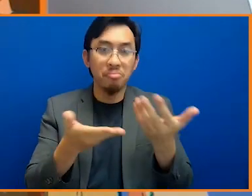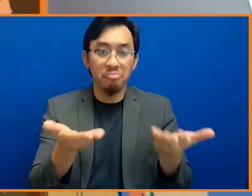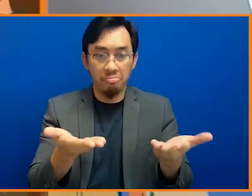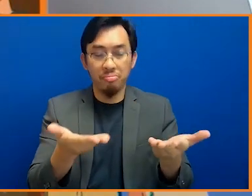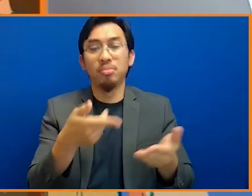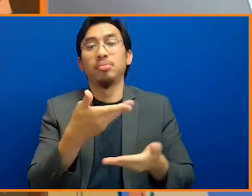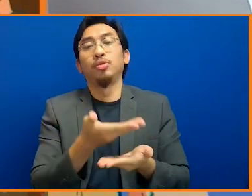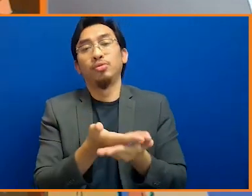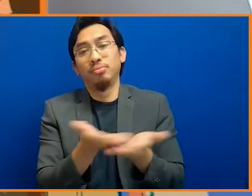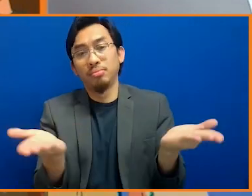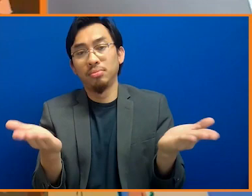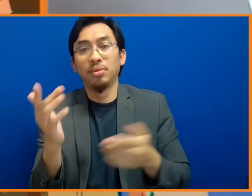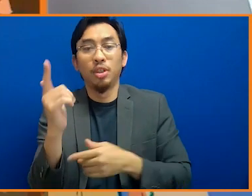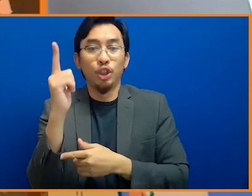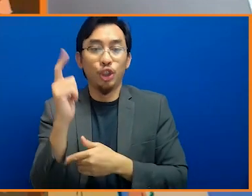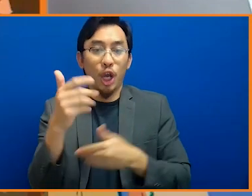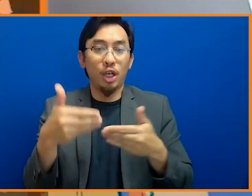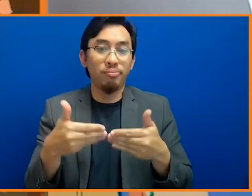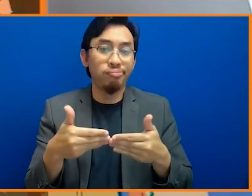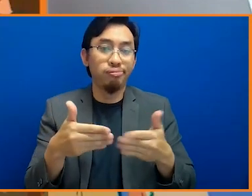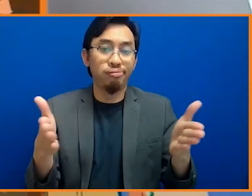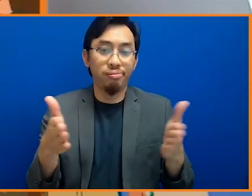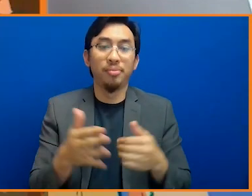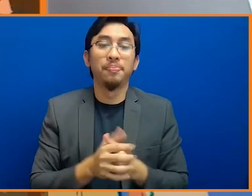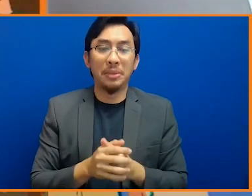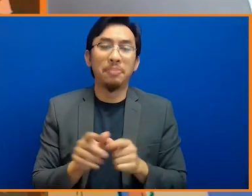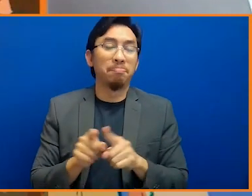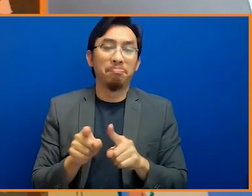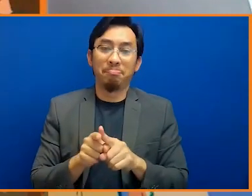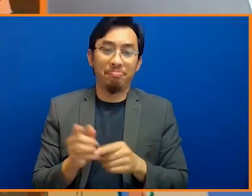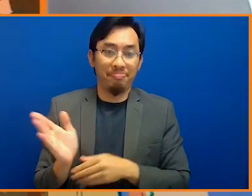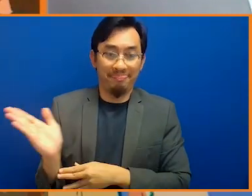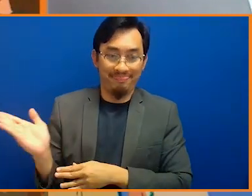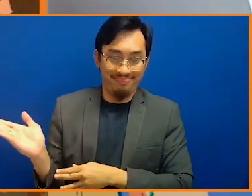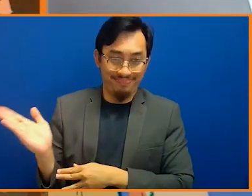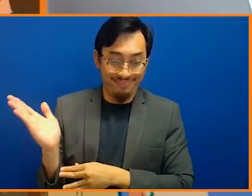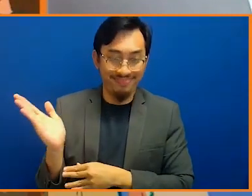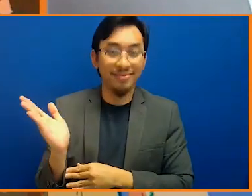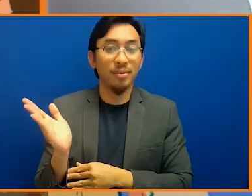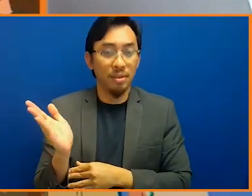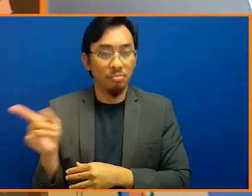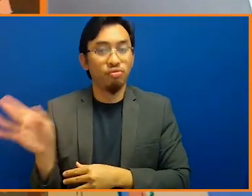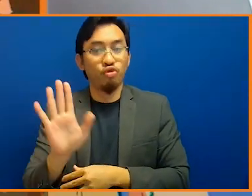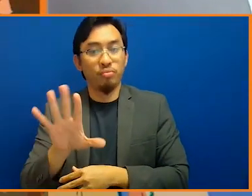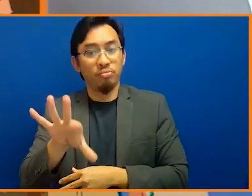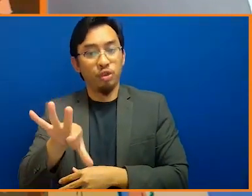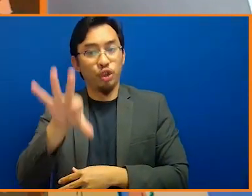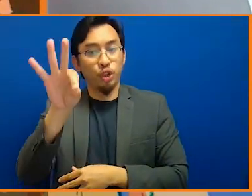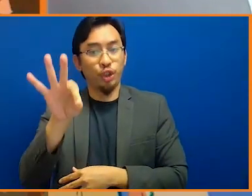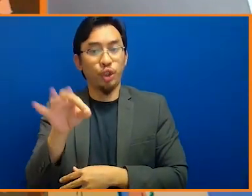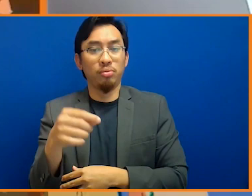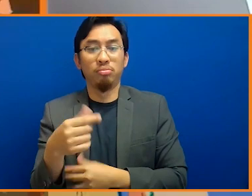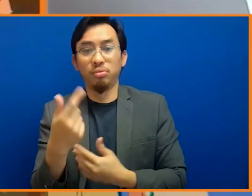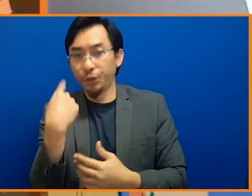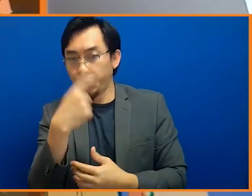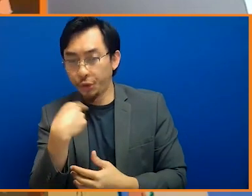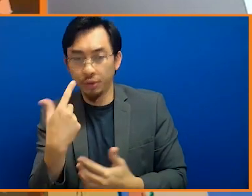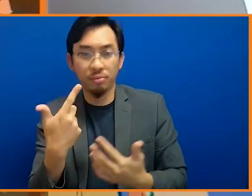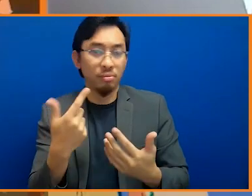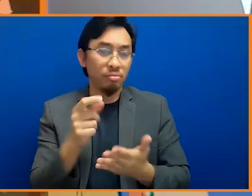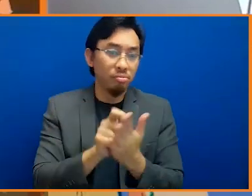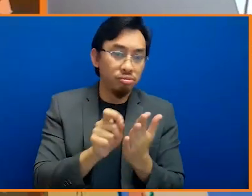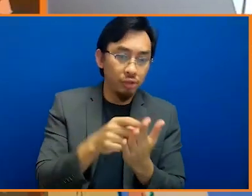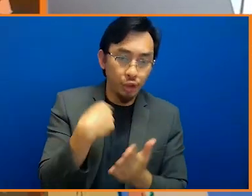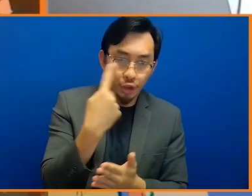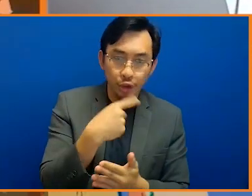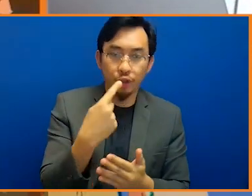you, and then you can start the discussion. Just like Prof. Syamsidik said earlier, you need to choose the leader and then one note